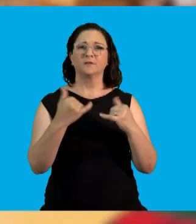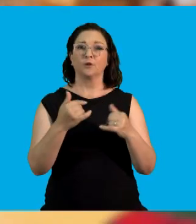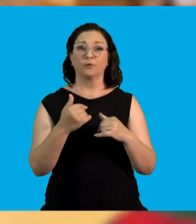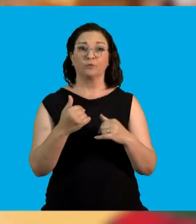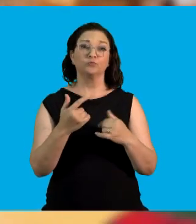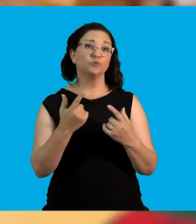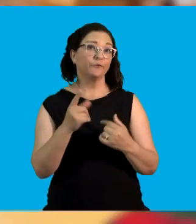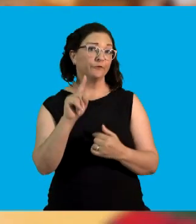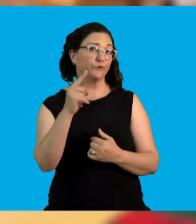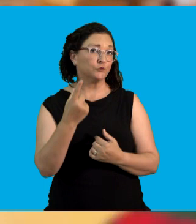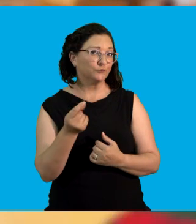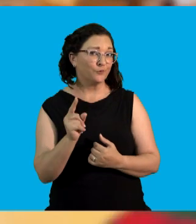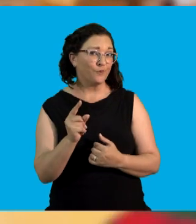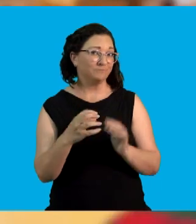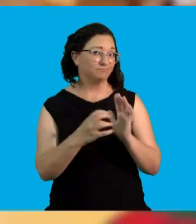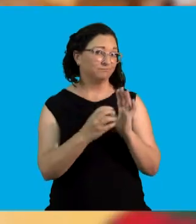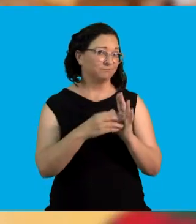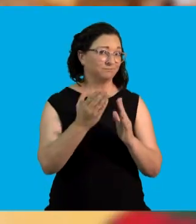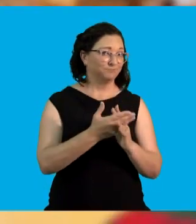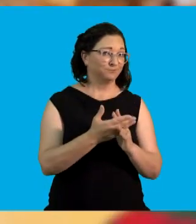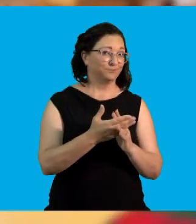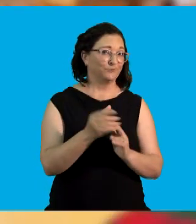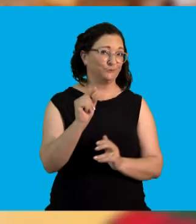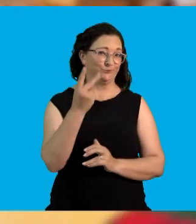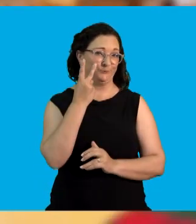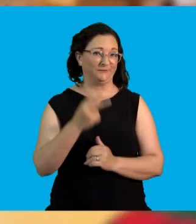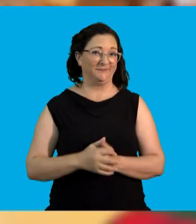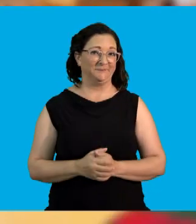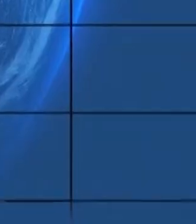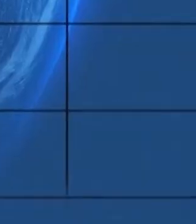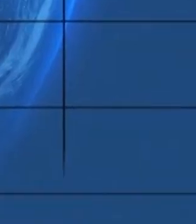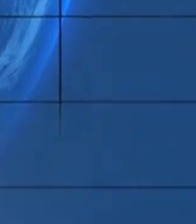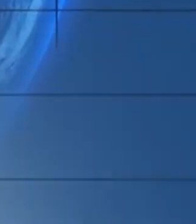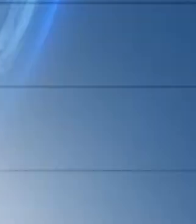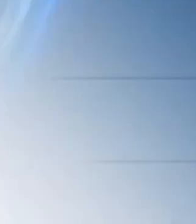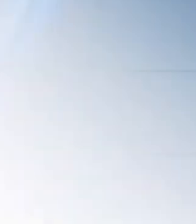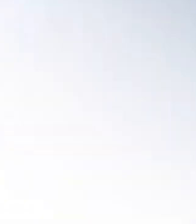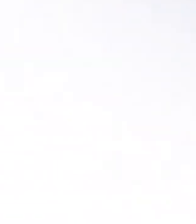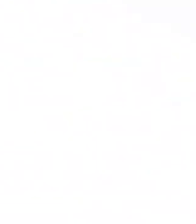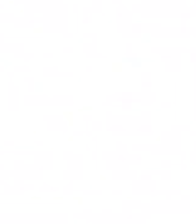materials. But before we do that, let's quickly go for an ad break, and I'll see you just after this.